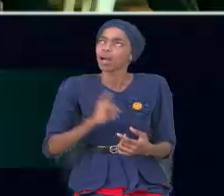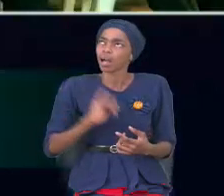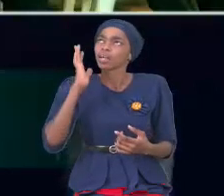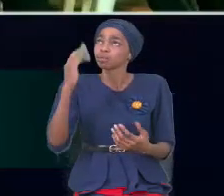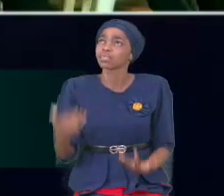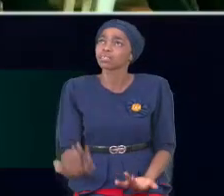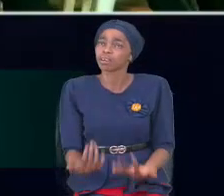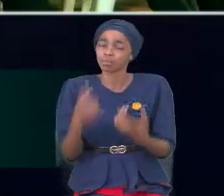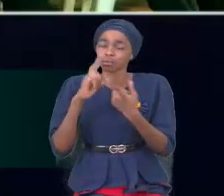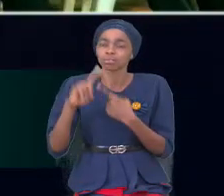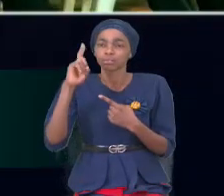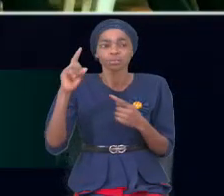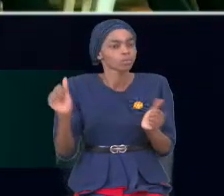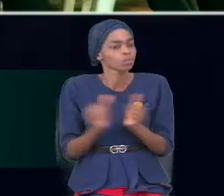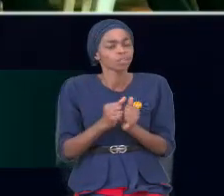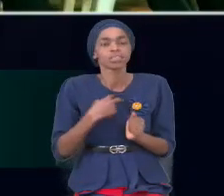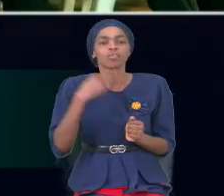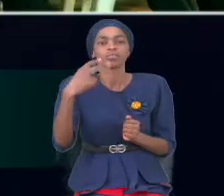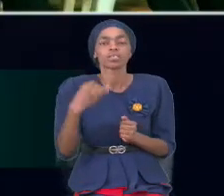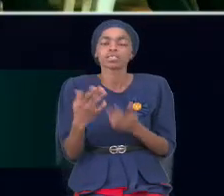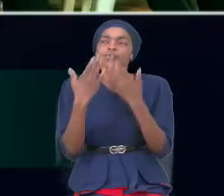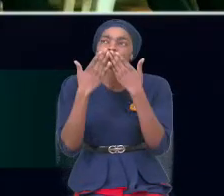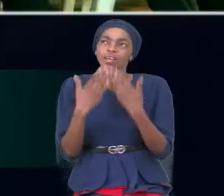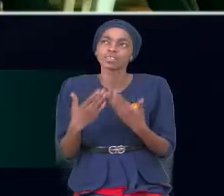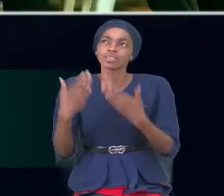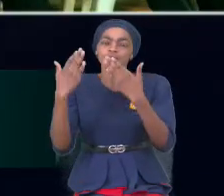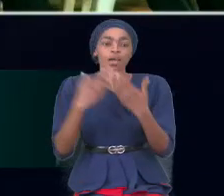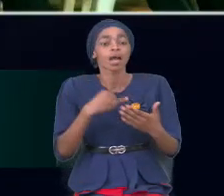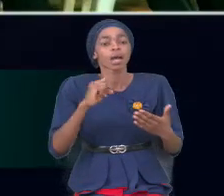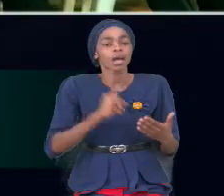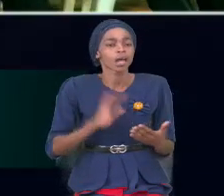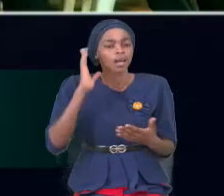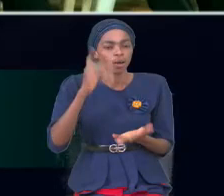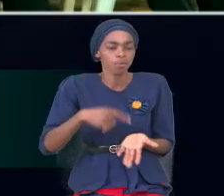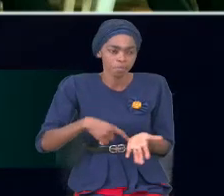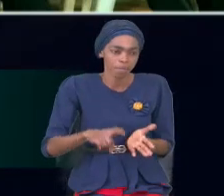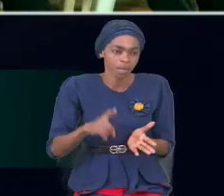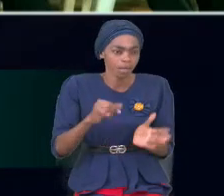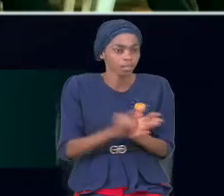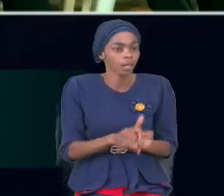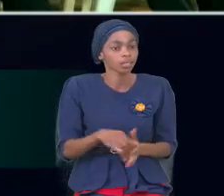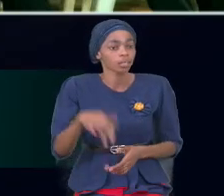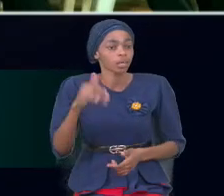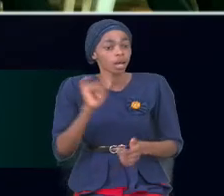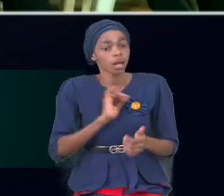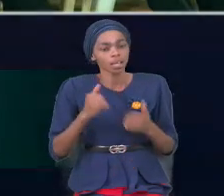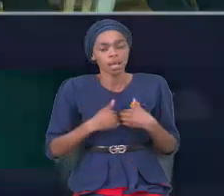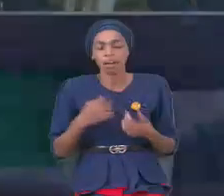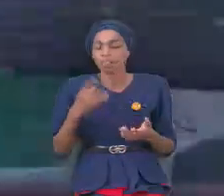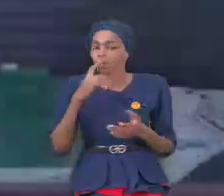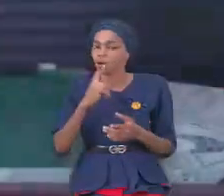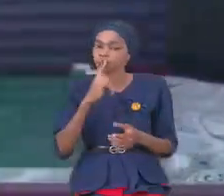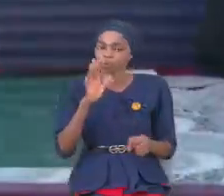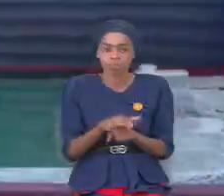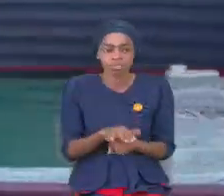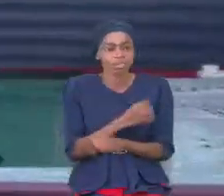with the voice of thanksgiving, and I will pay that I have vowed. Salvation is of